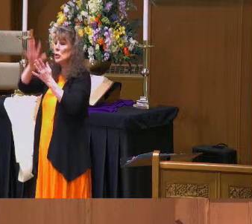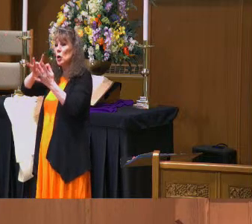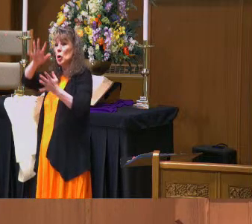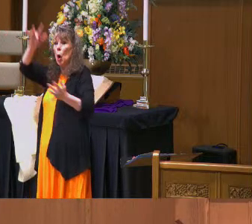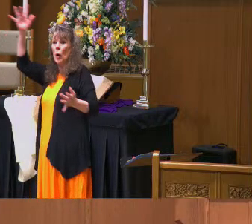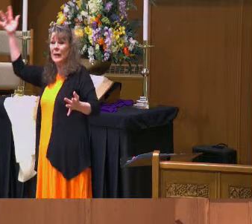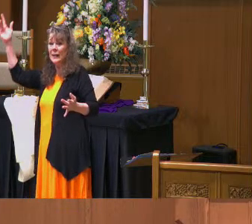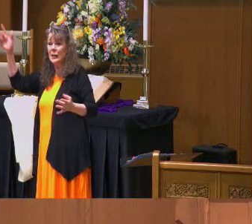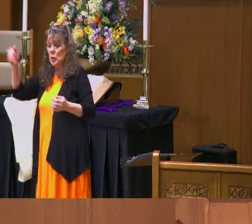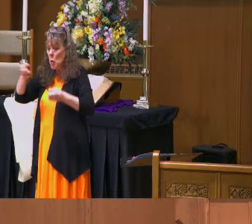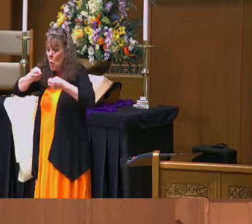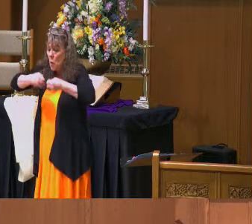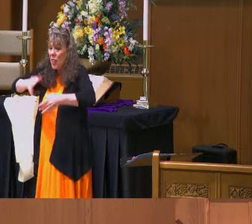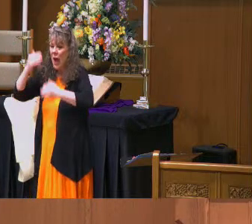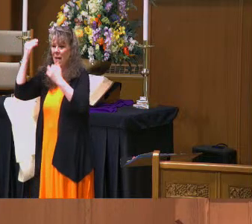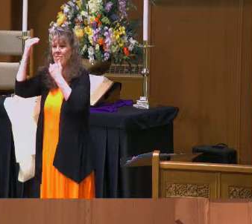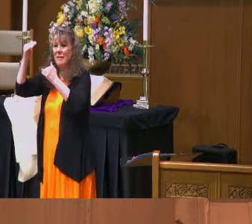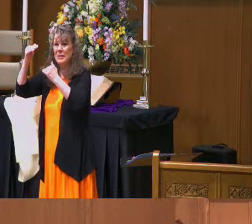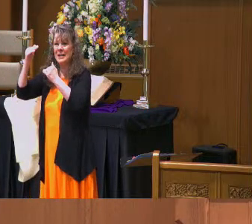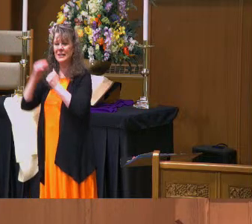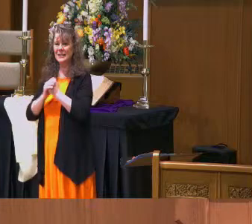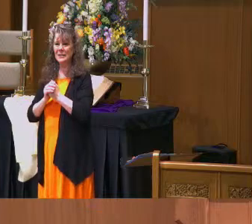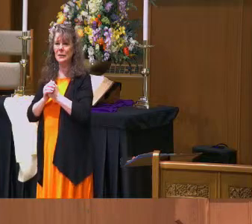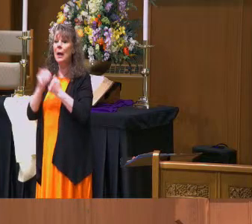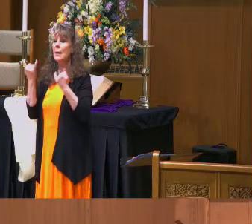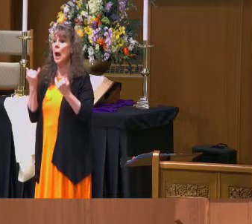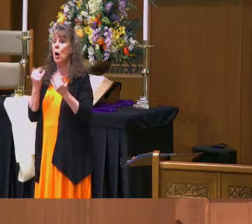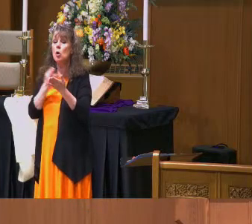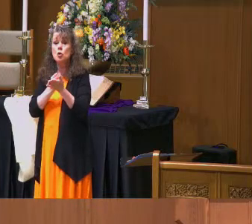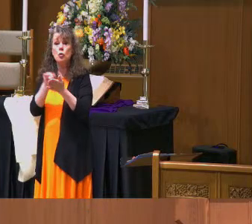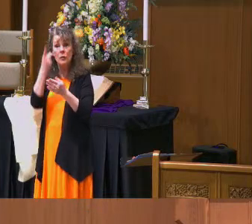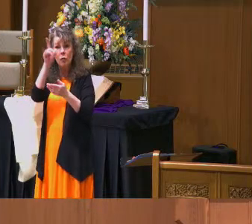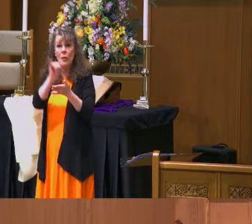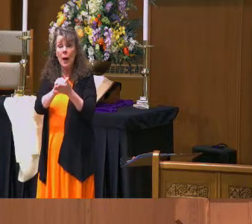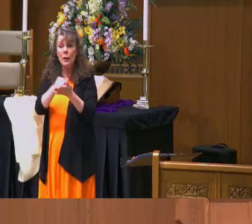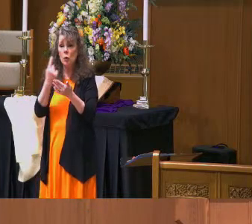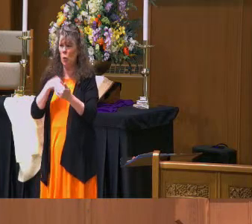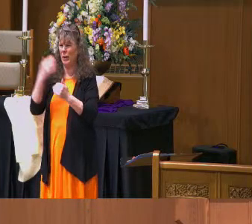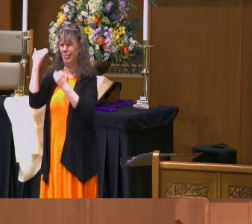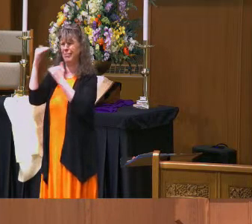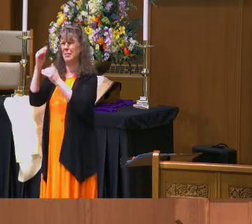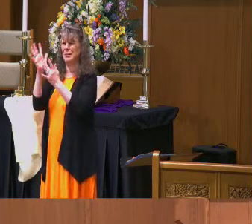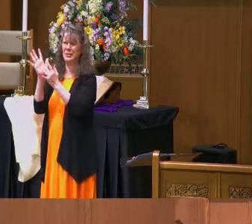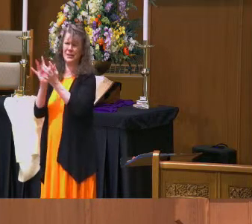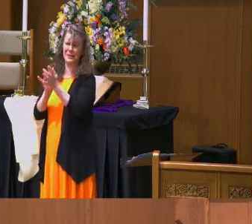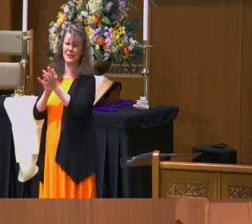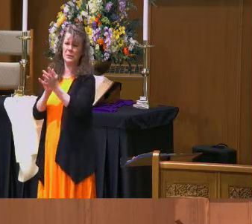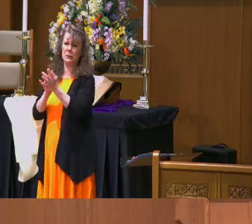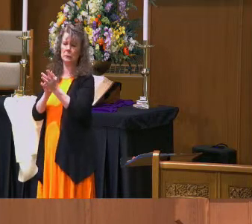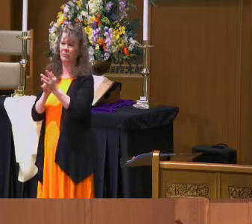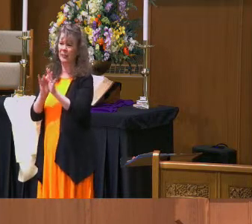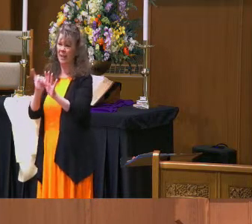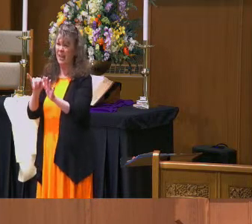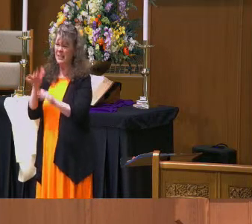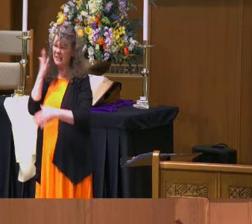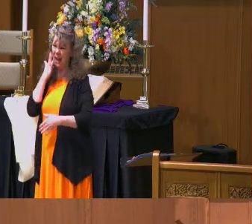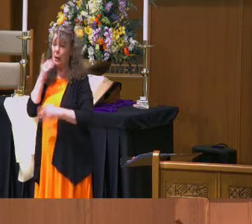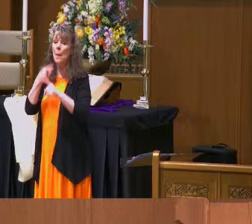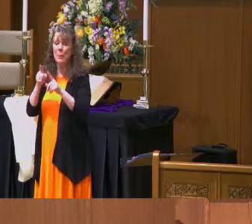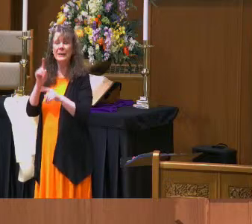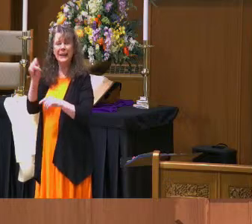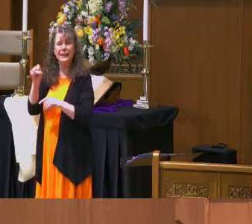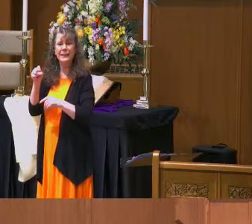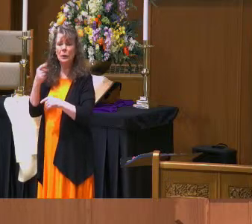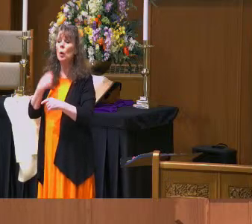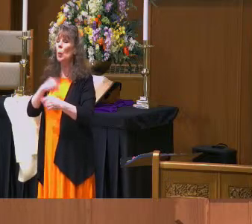without limitations. Now, here's the truth of that. We limit Jesus, sadly, but we limit him